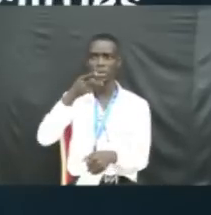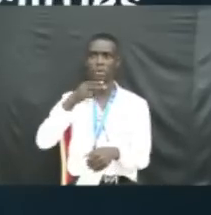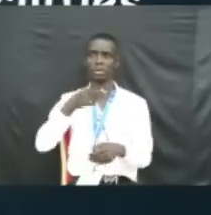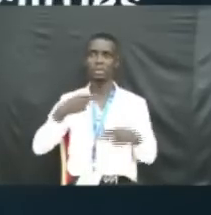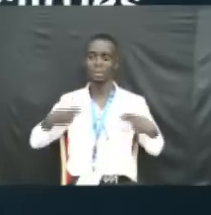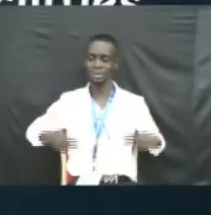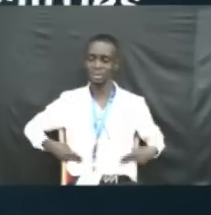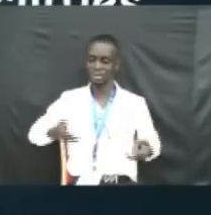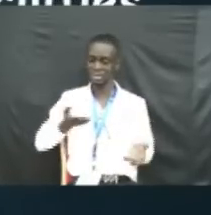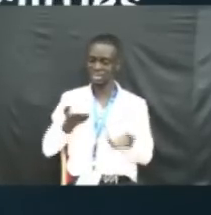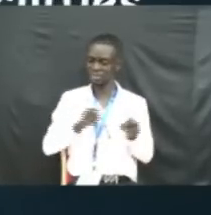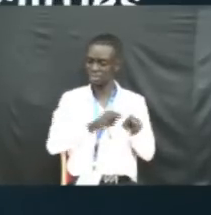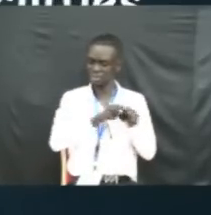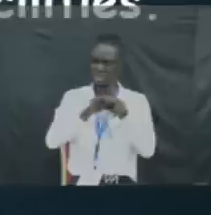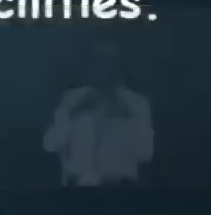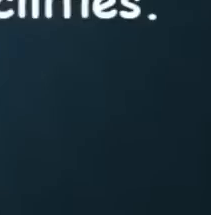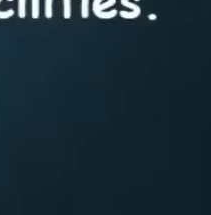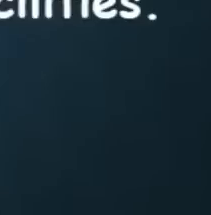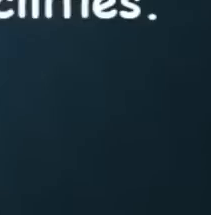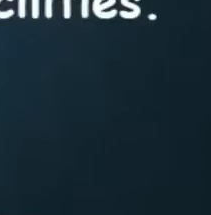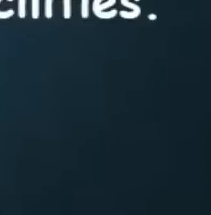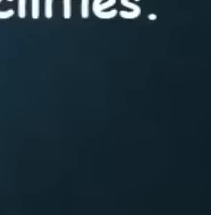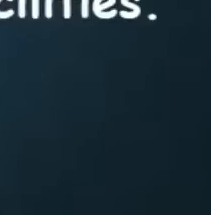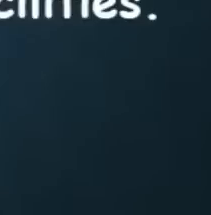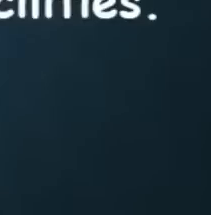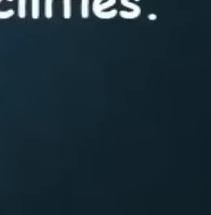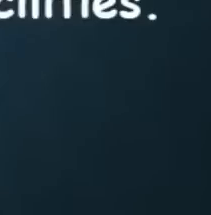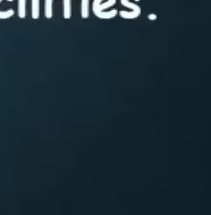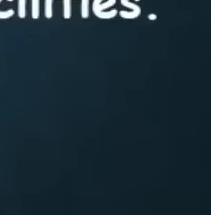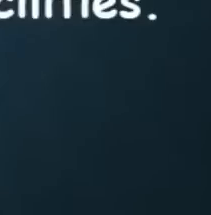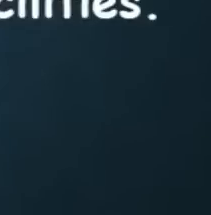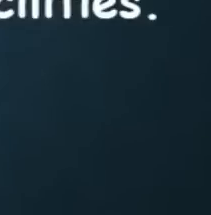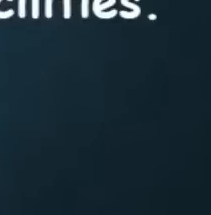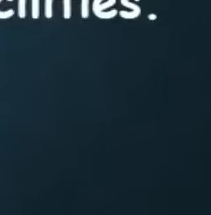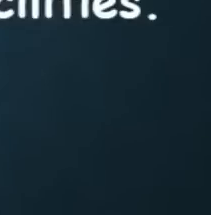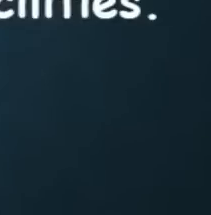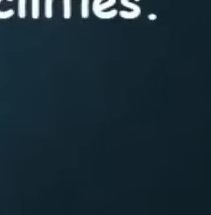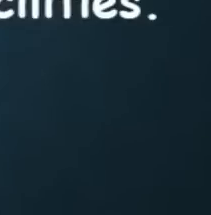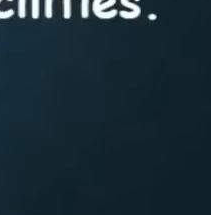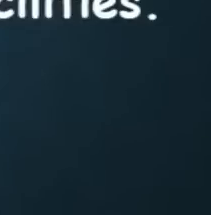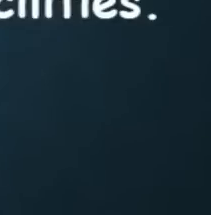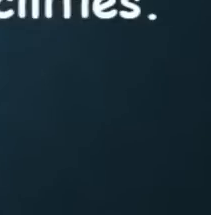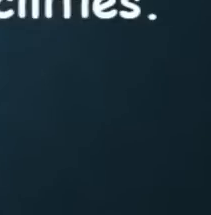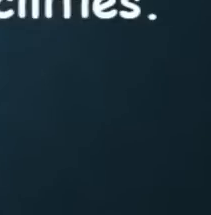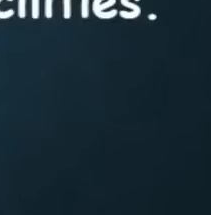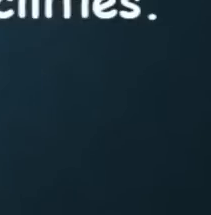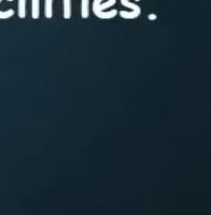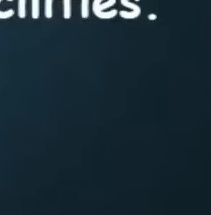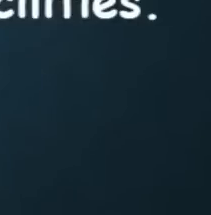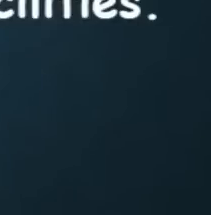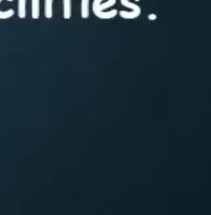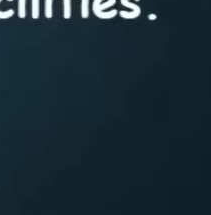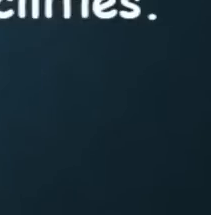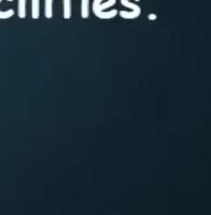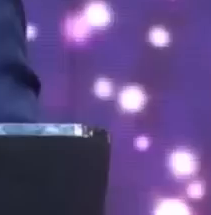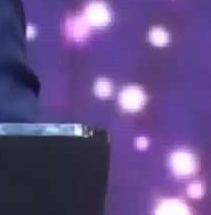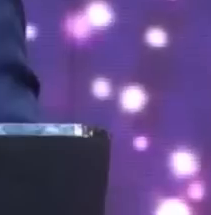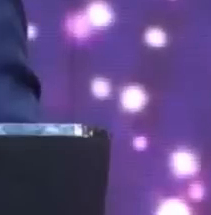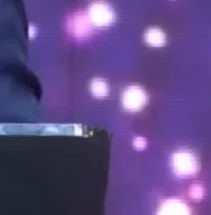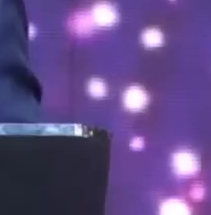Unit has a total staff of,096 compared to,43 in the previous